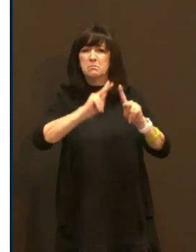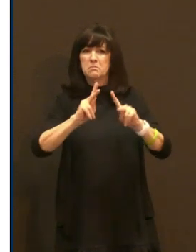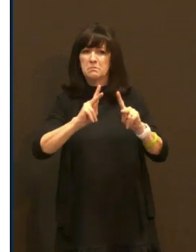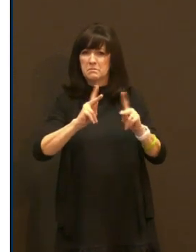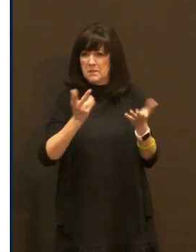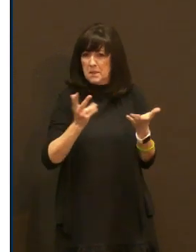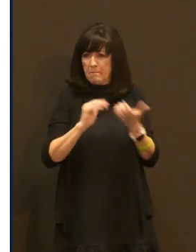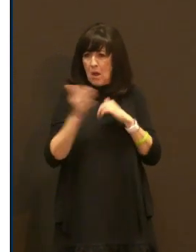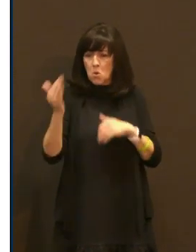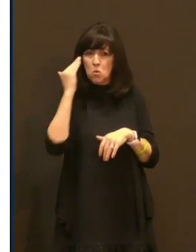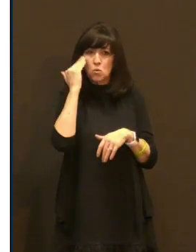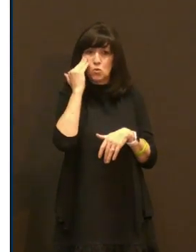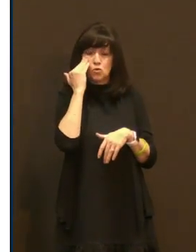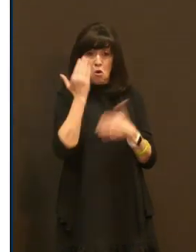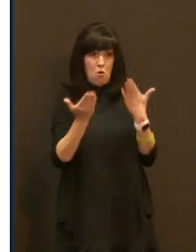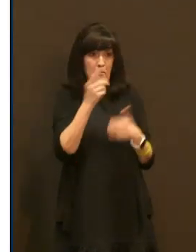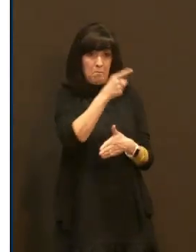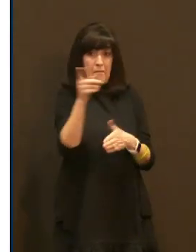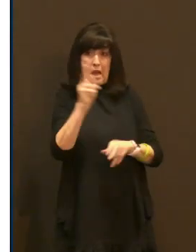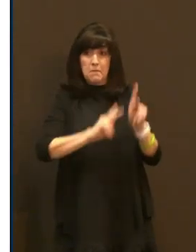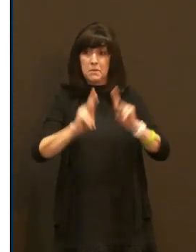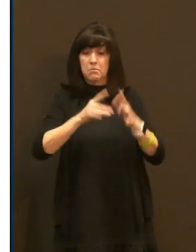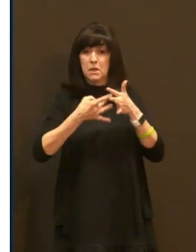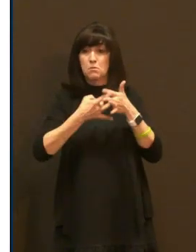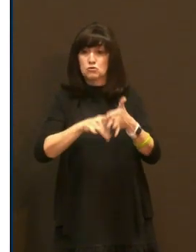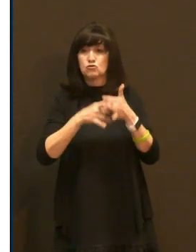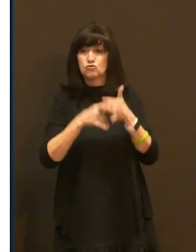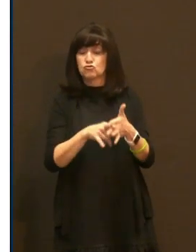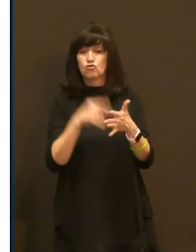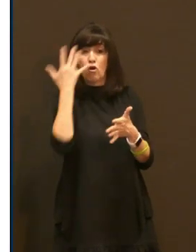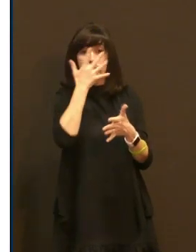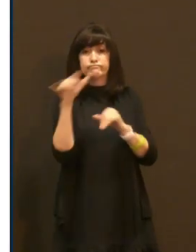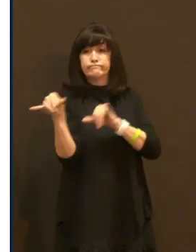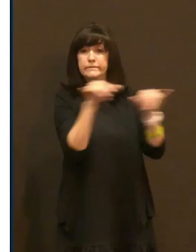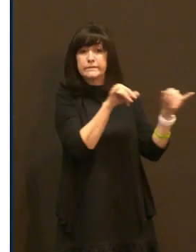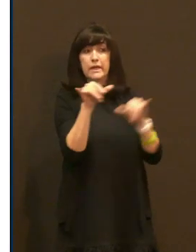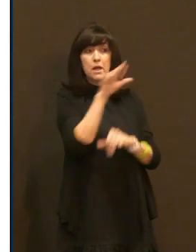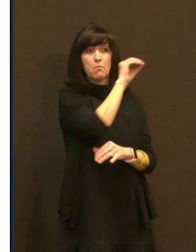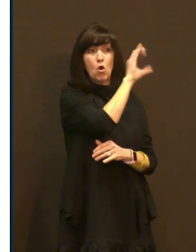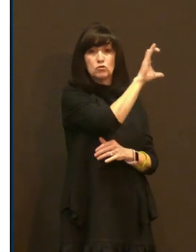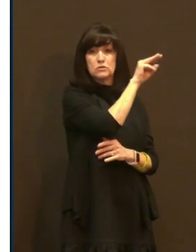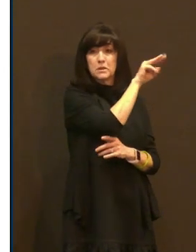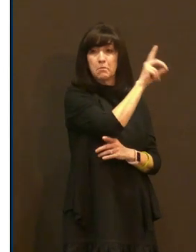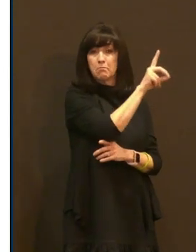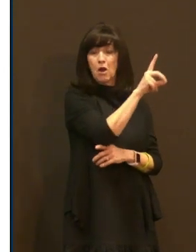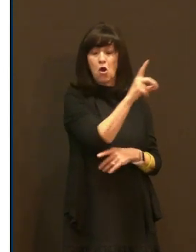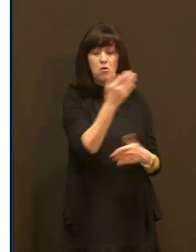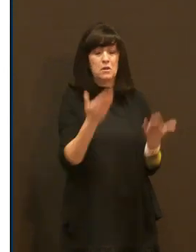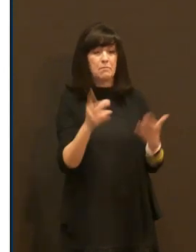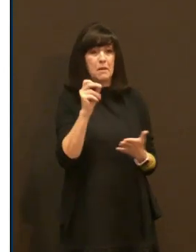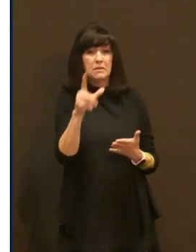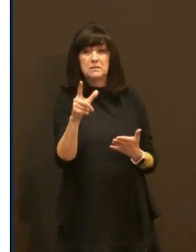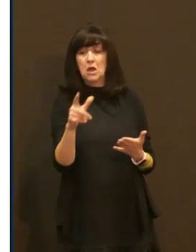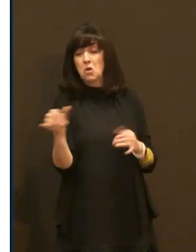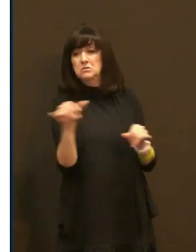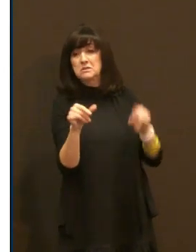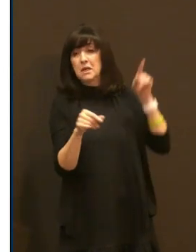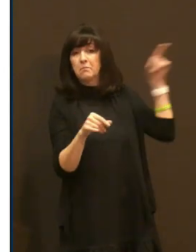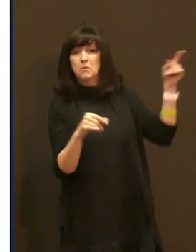distancing? Yes, that's a really good question, and I think the answer is constant,